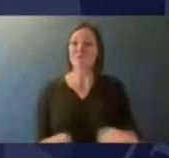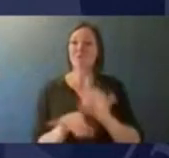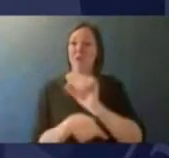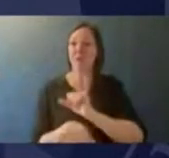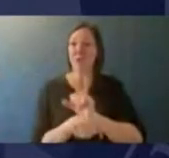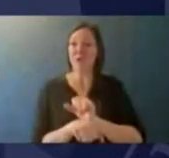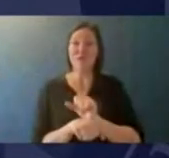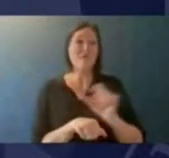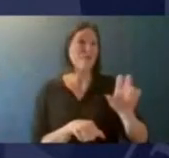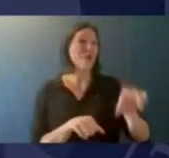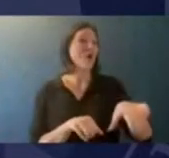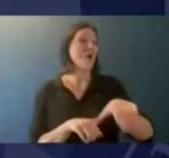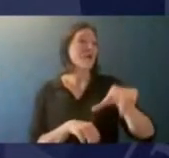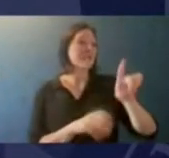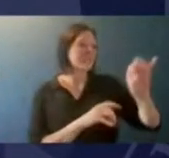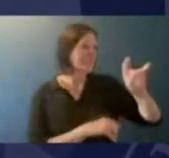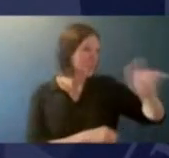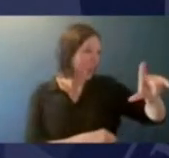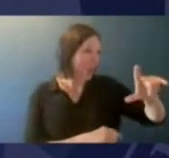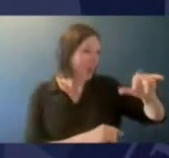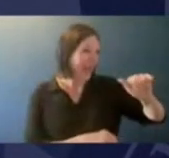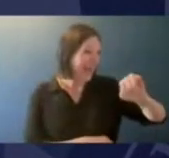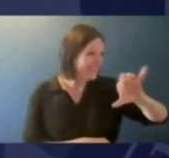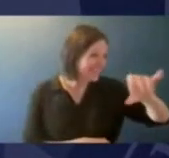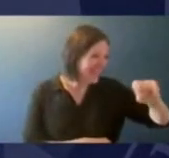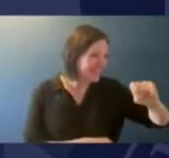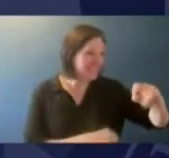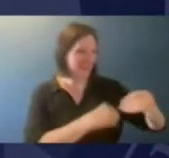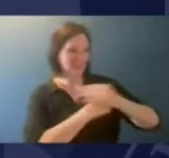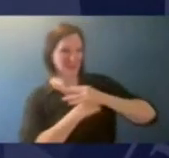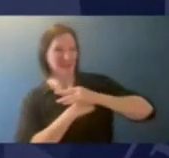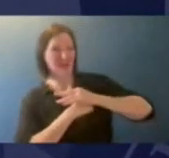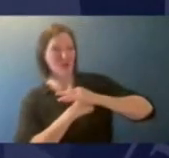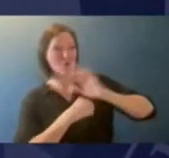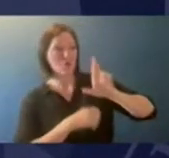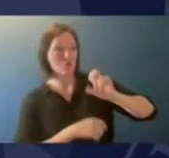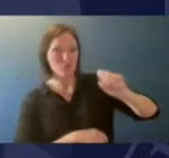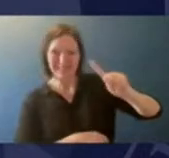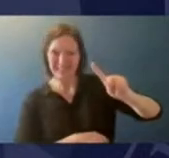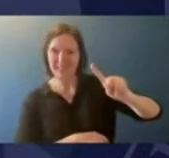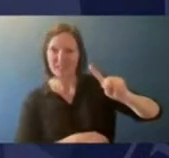risks posed by digital assets and the changing climate.